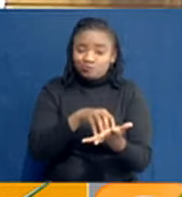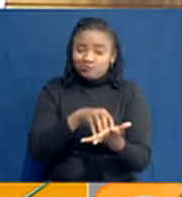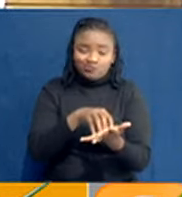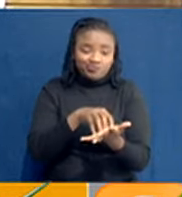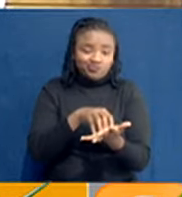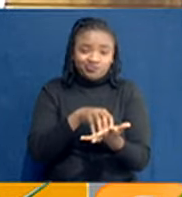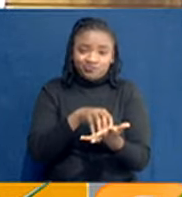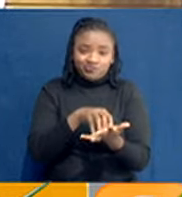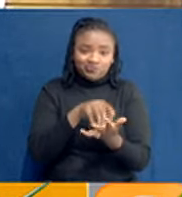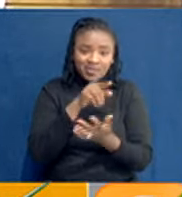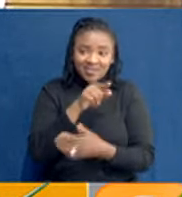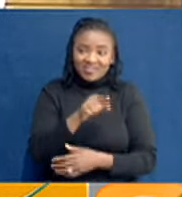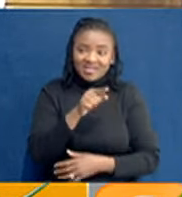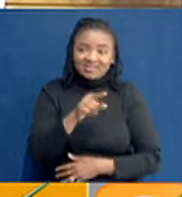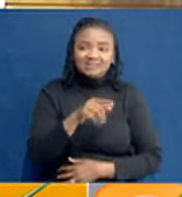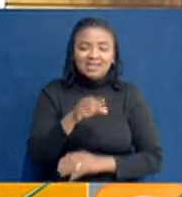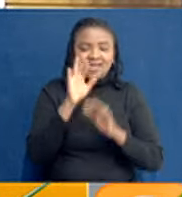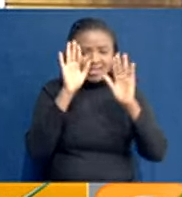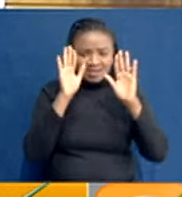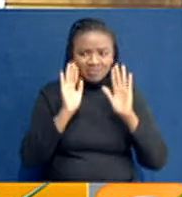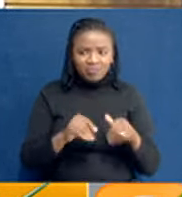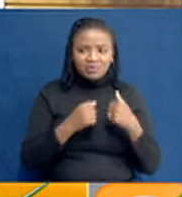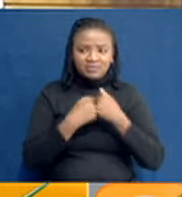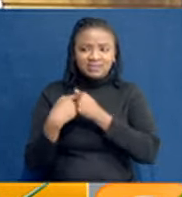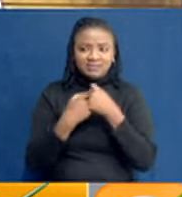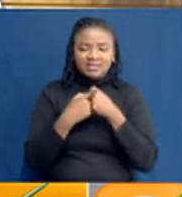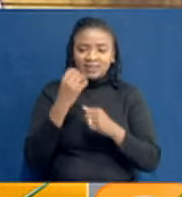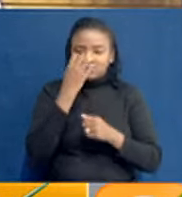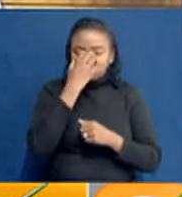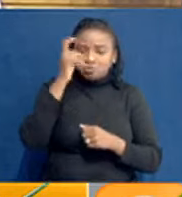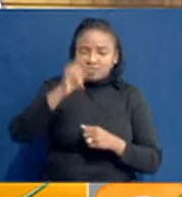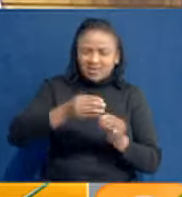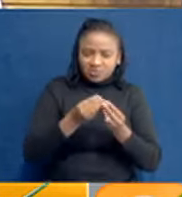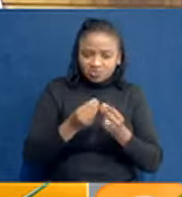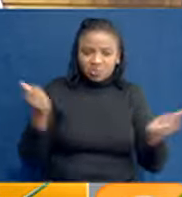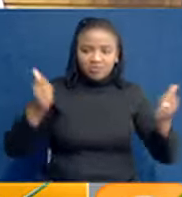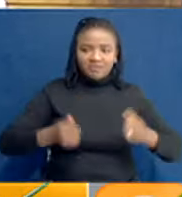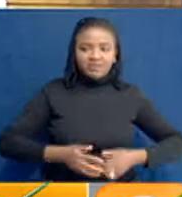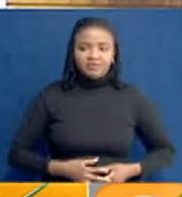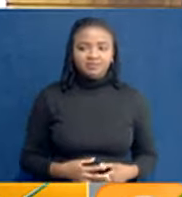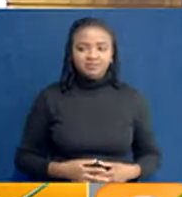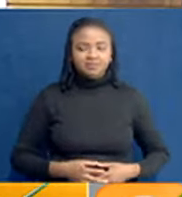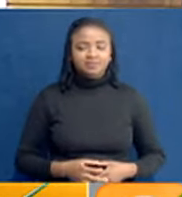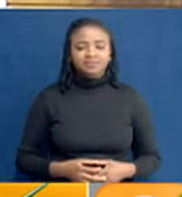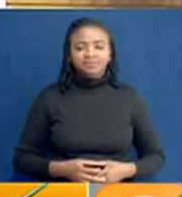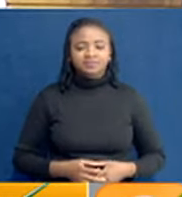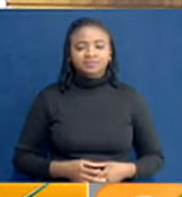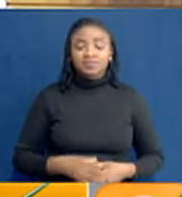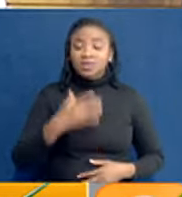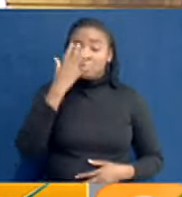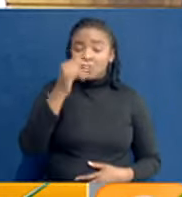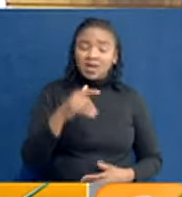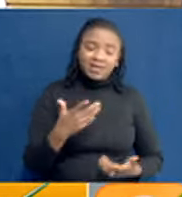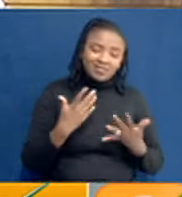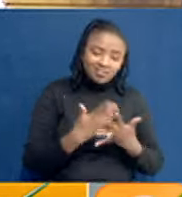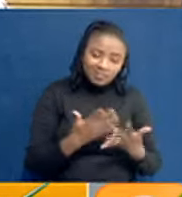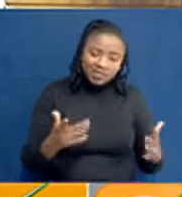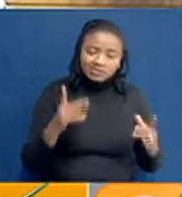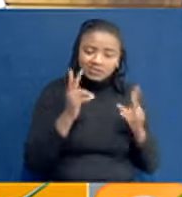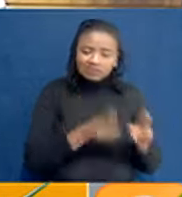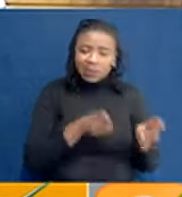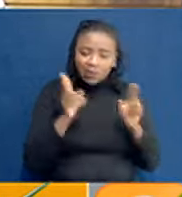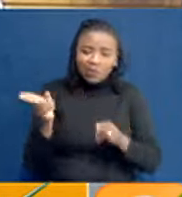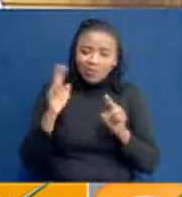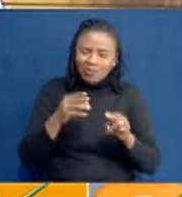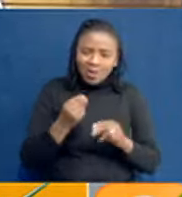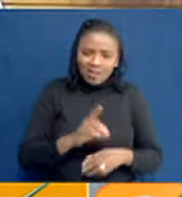turning out to be the single most important challenge to President William Ruto's one-year administration. Well, shooting prices of basic commodities